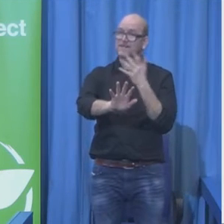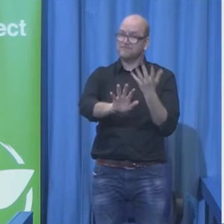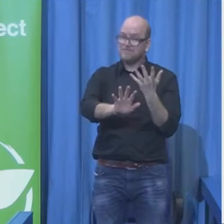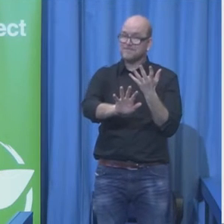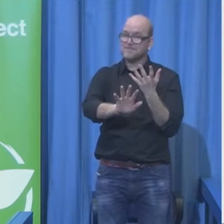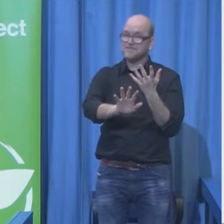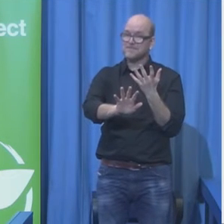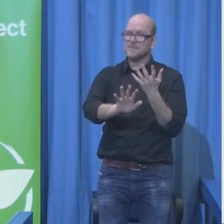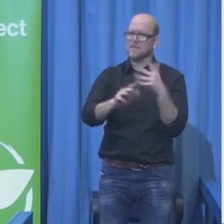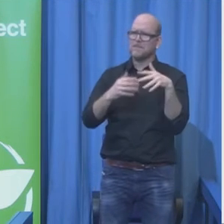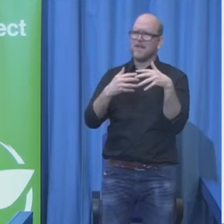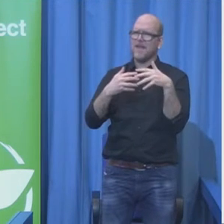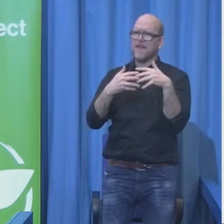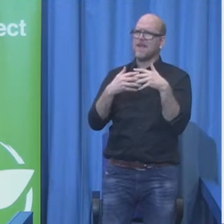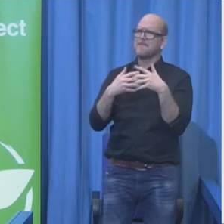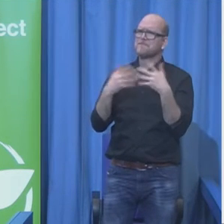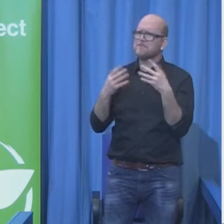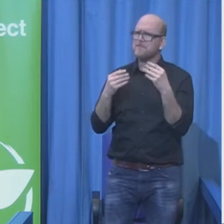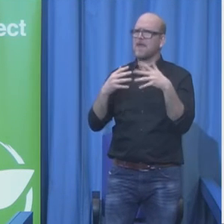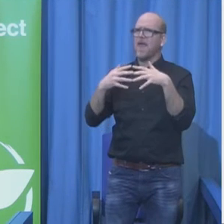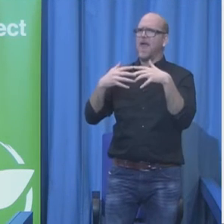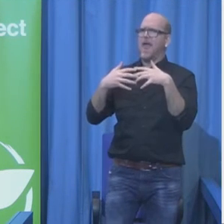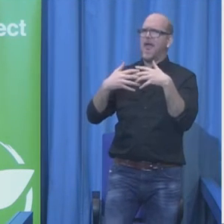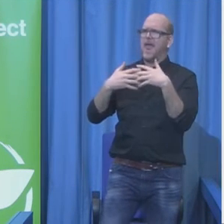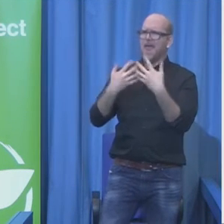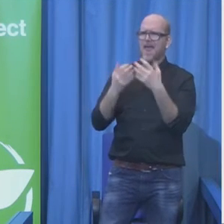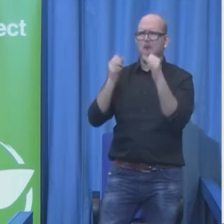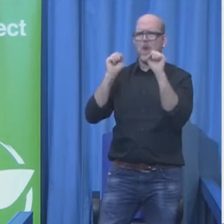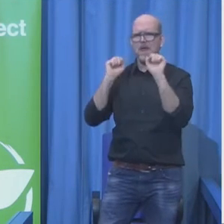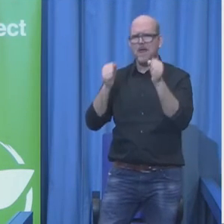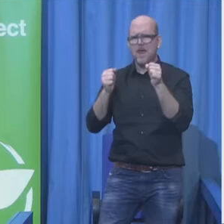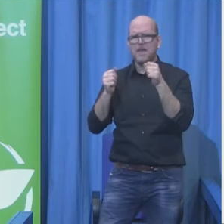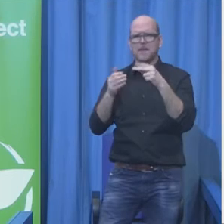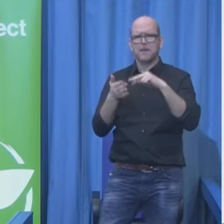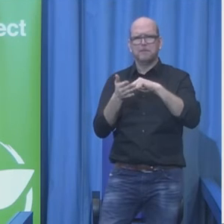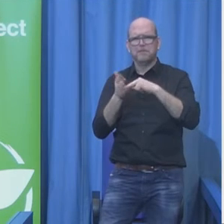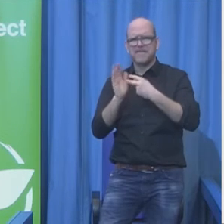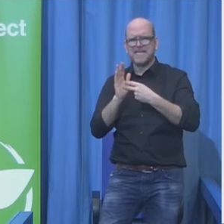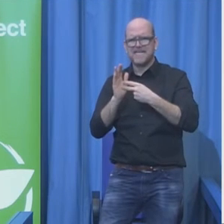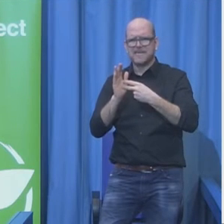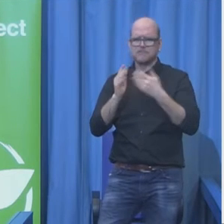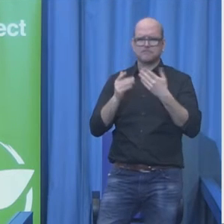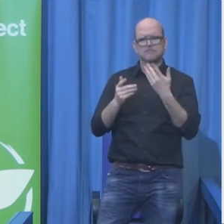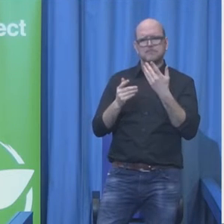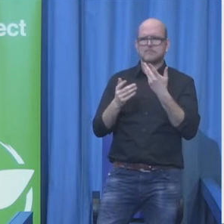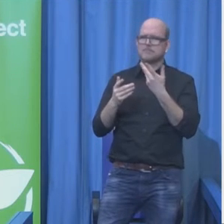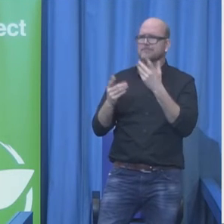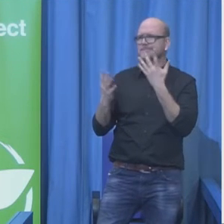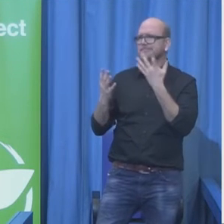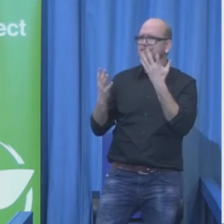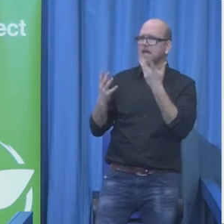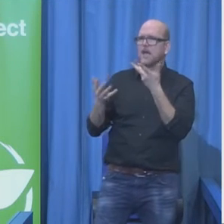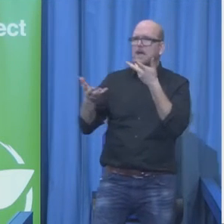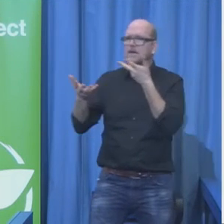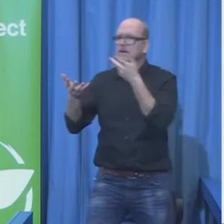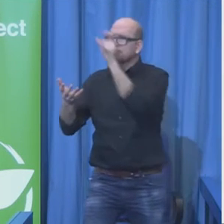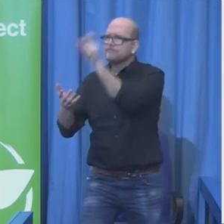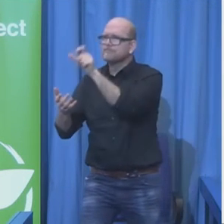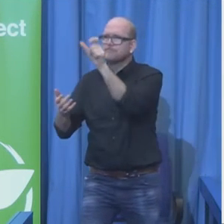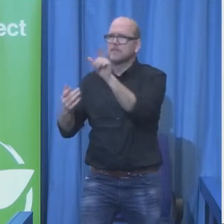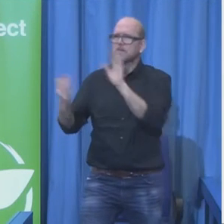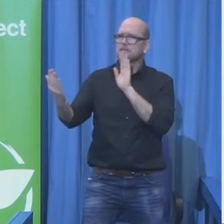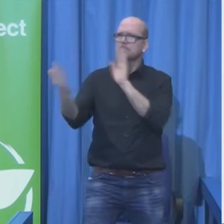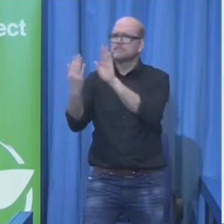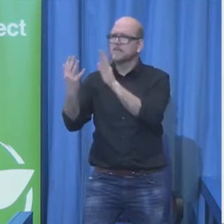to advise with innovative ideas based on solution you see in